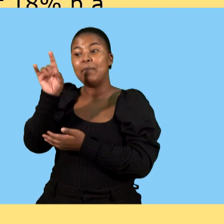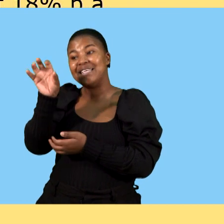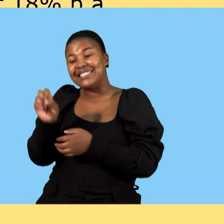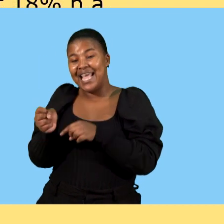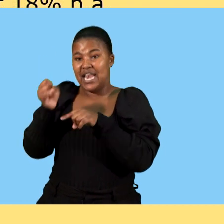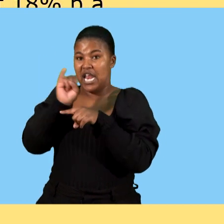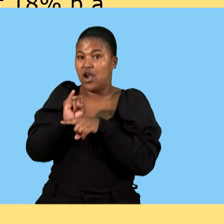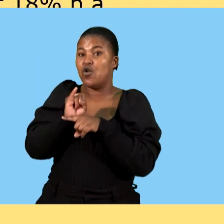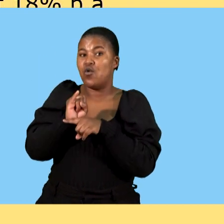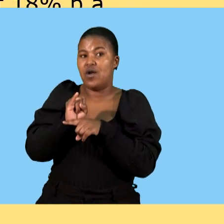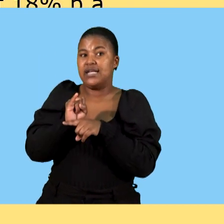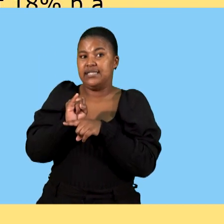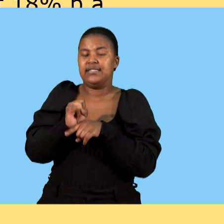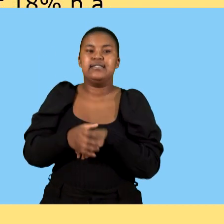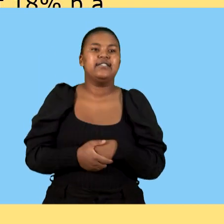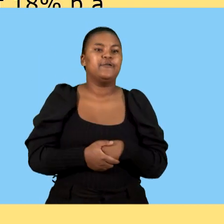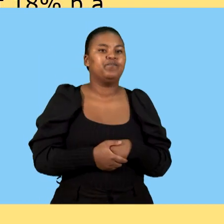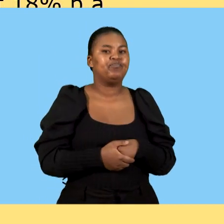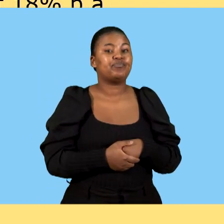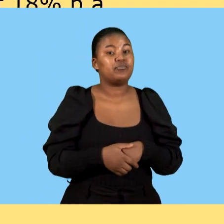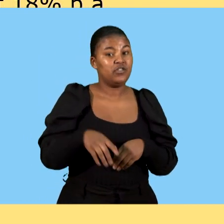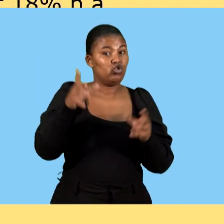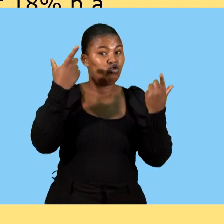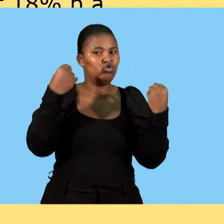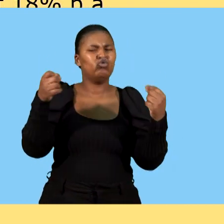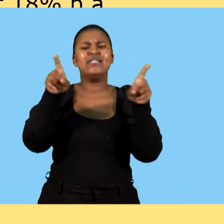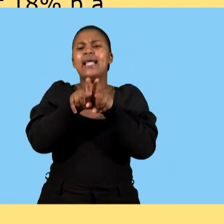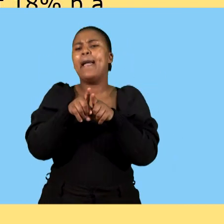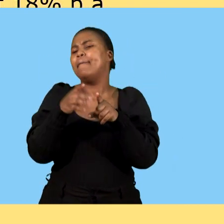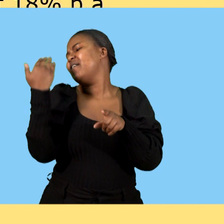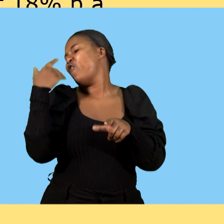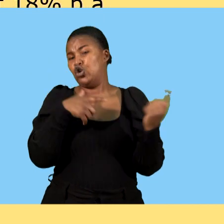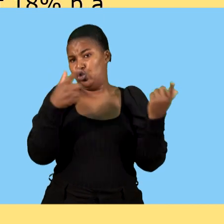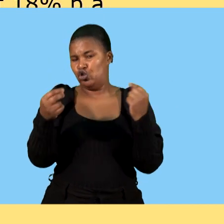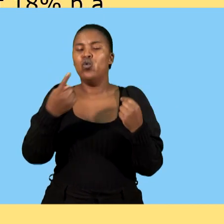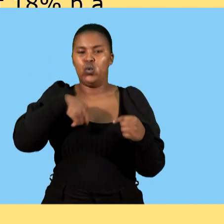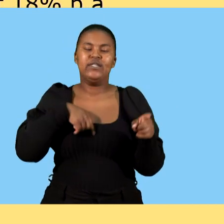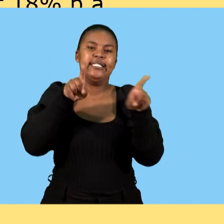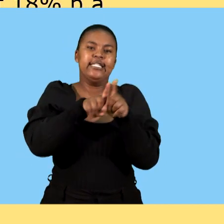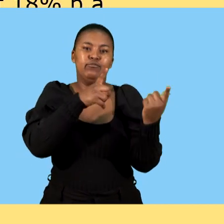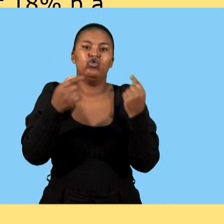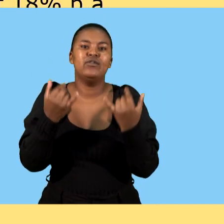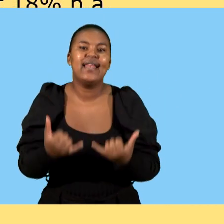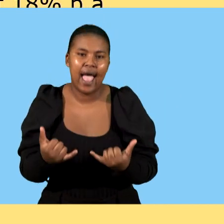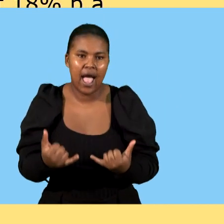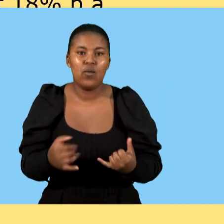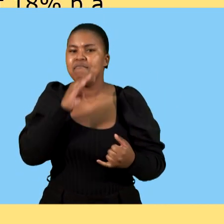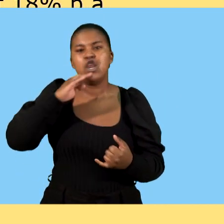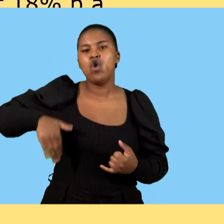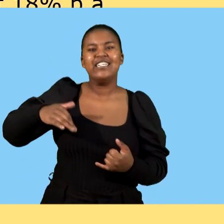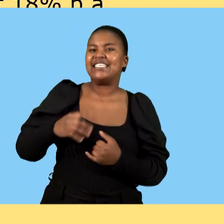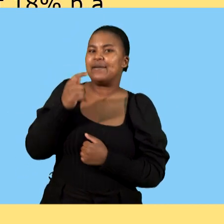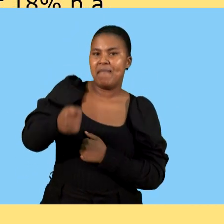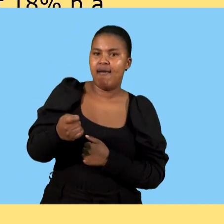Again, I want us to do it in the way that I did it earlier on. Here they're telling us that interest for February has not yet been